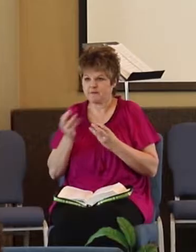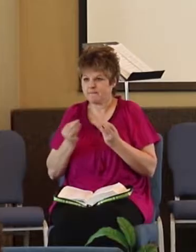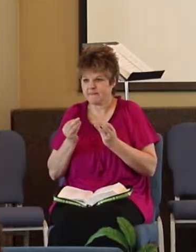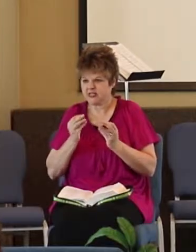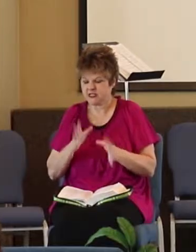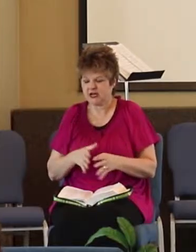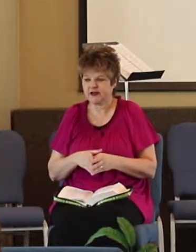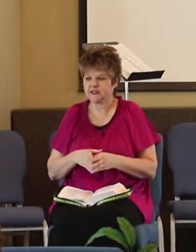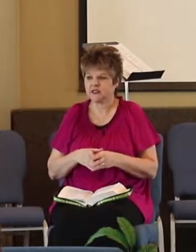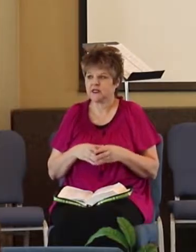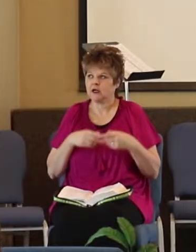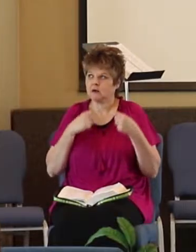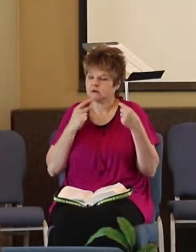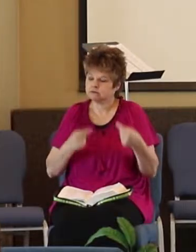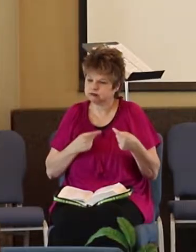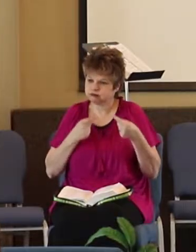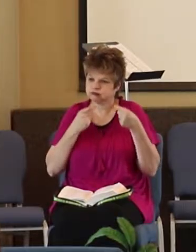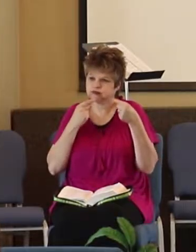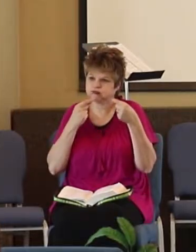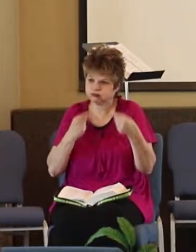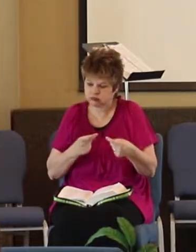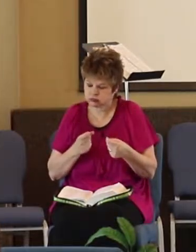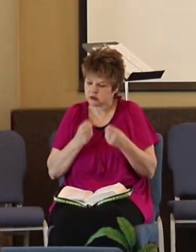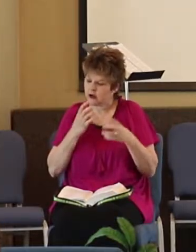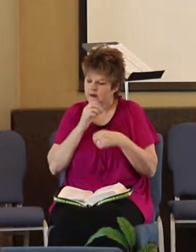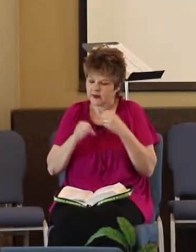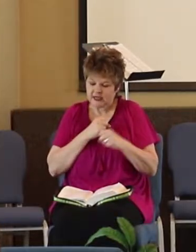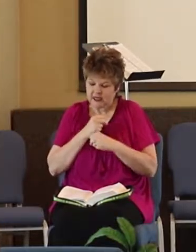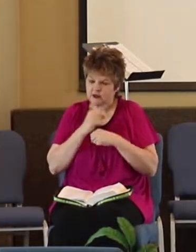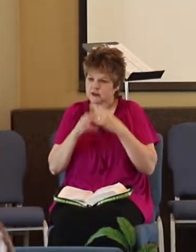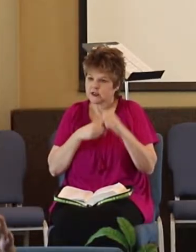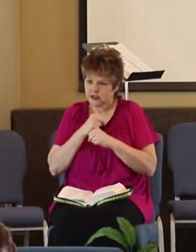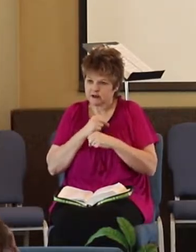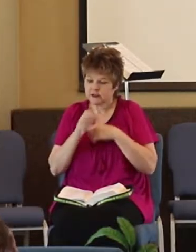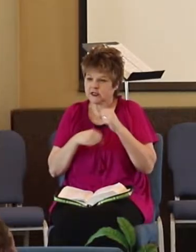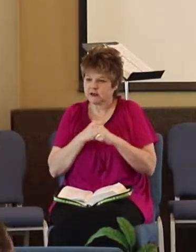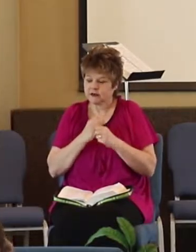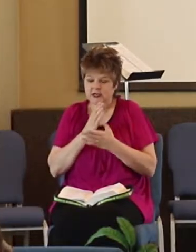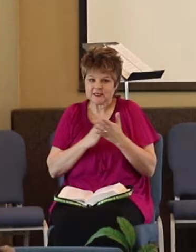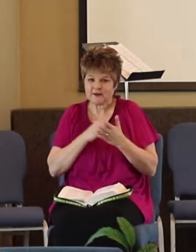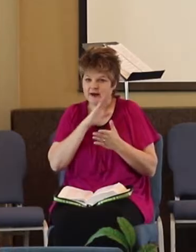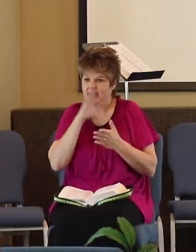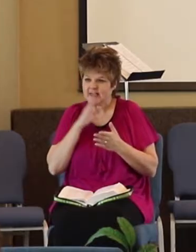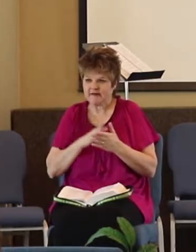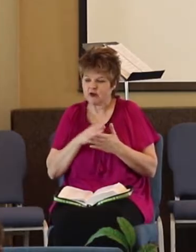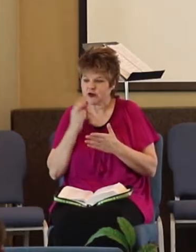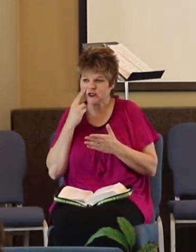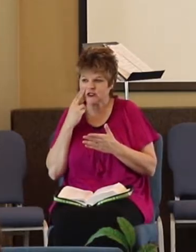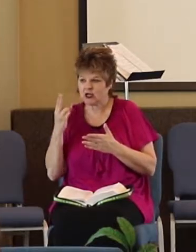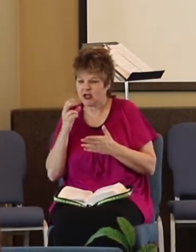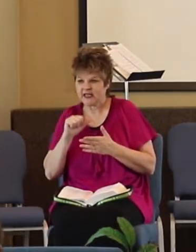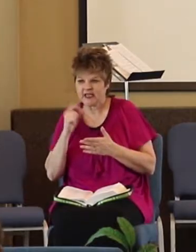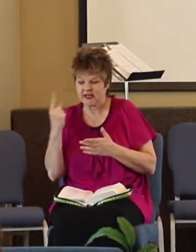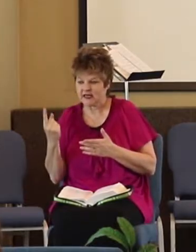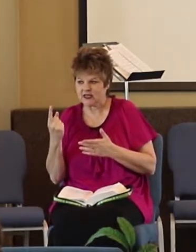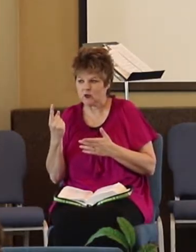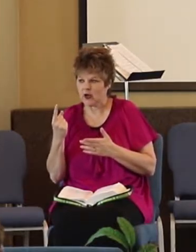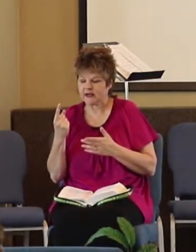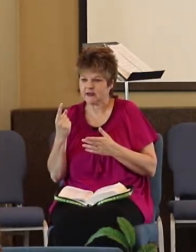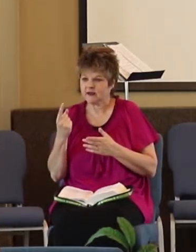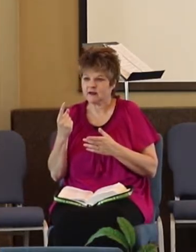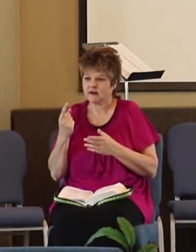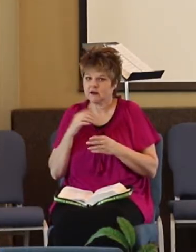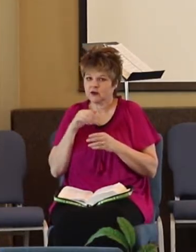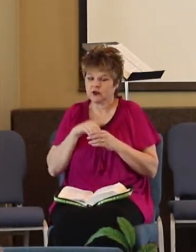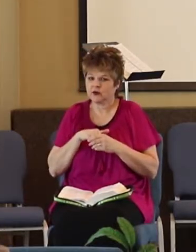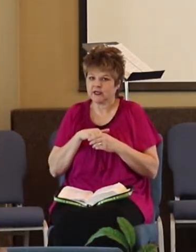guys toiled for years and years in foreign countries. And some of them never saw anyone during the tenure of